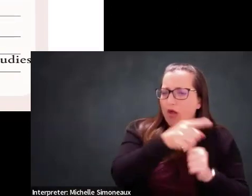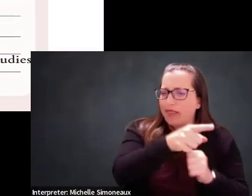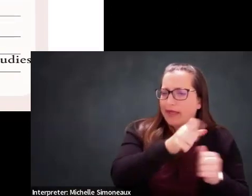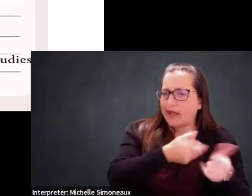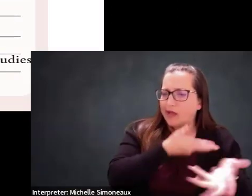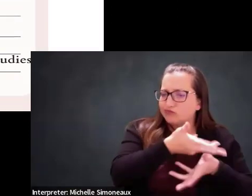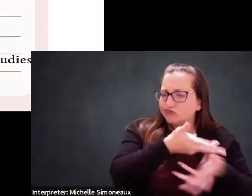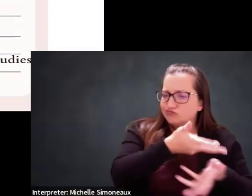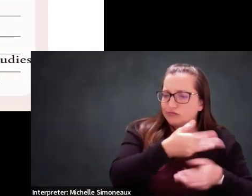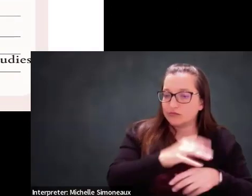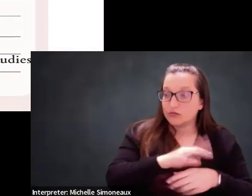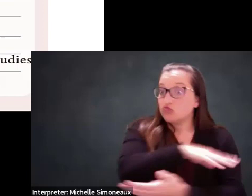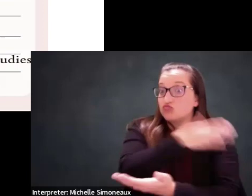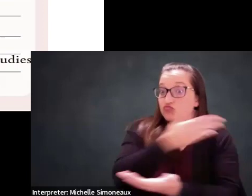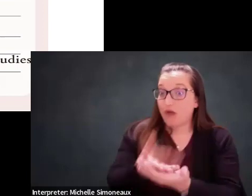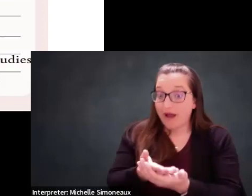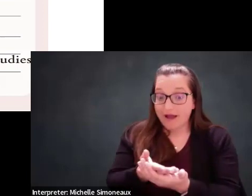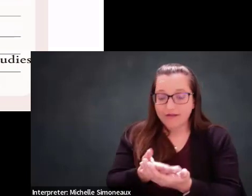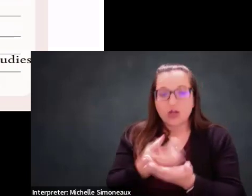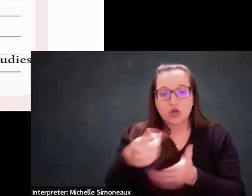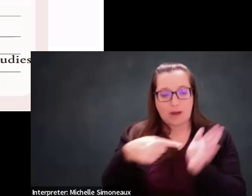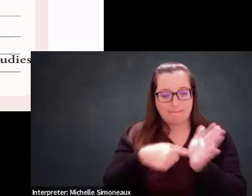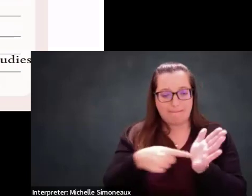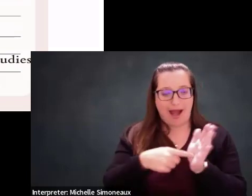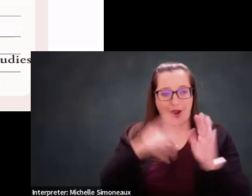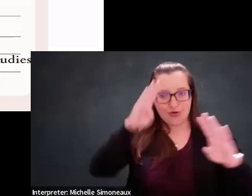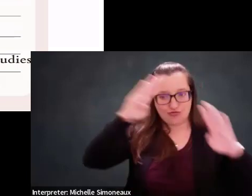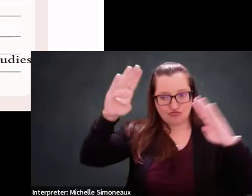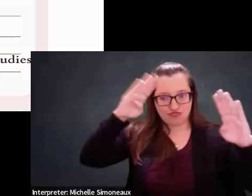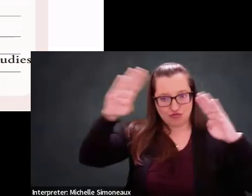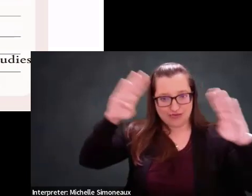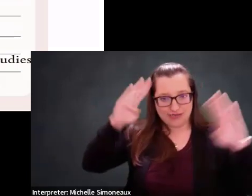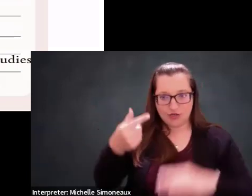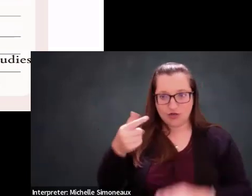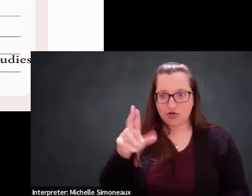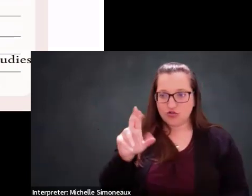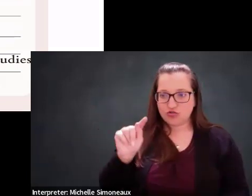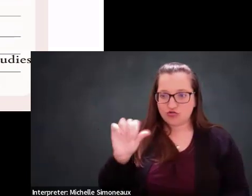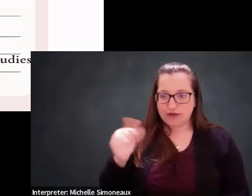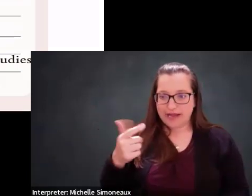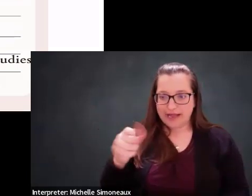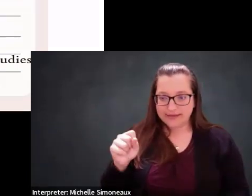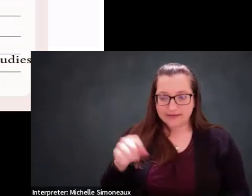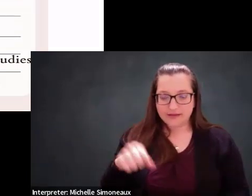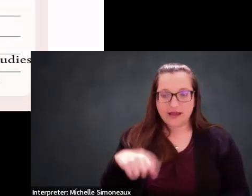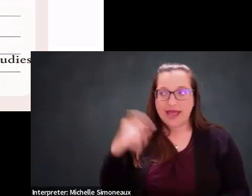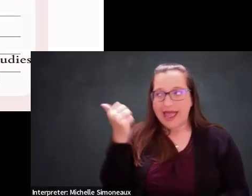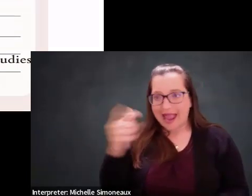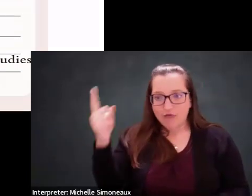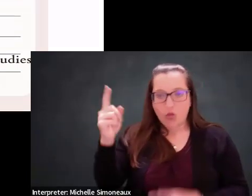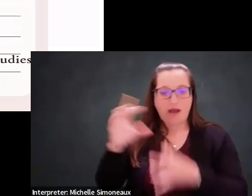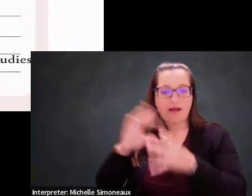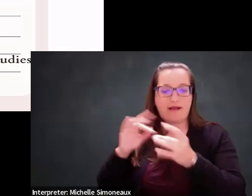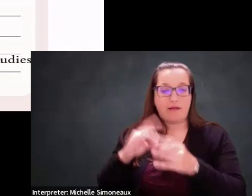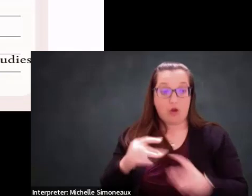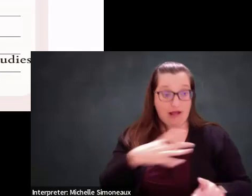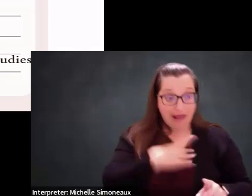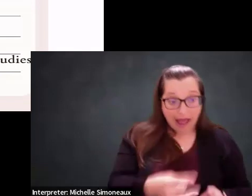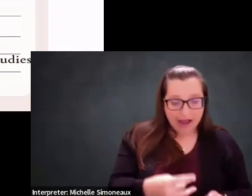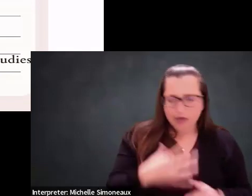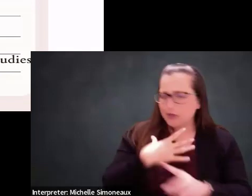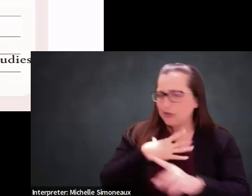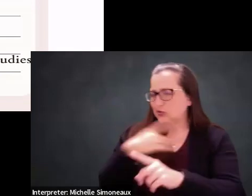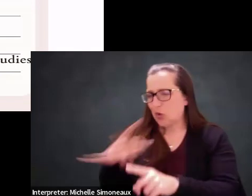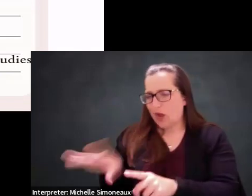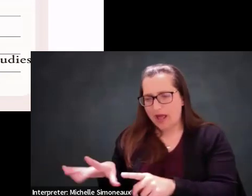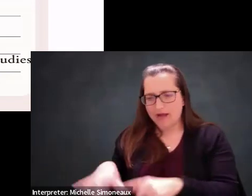arrival time, we're going to work on modeling greetings. So we have a greetings folder and we're going to want commenting. So like, like, or don't like, or working